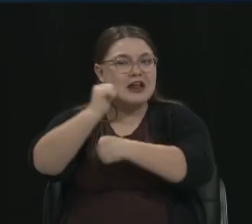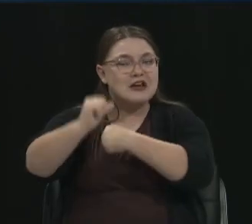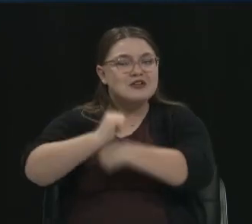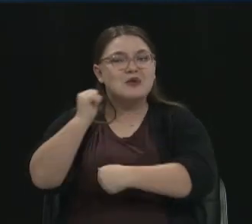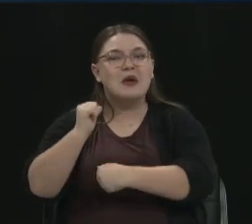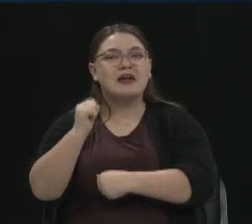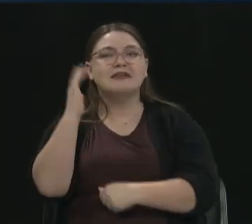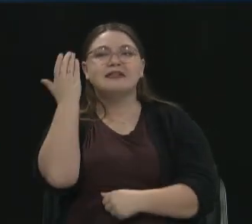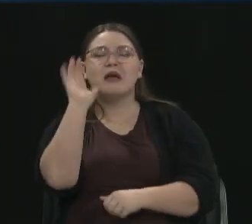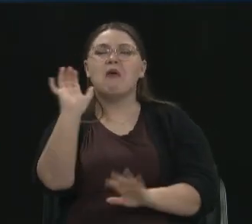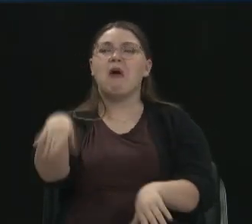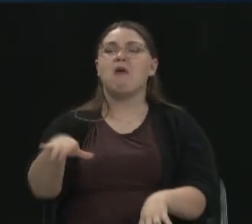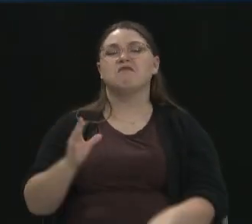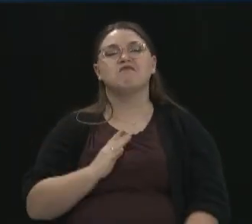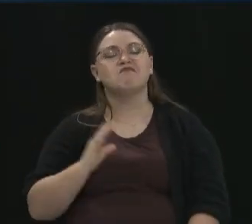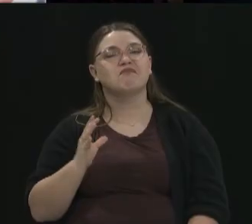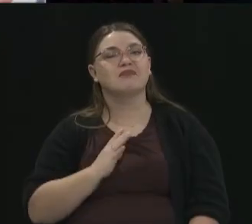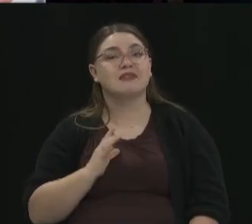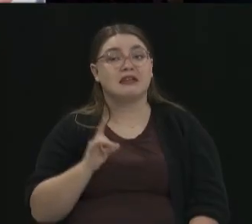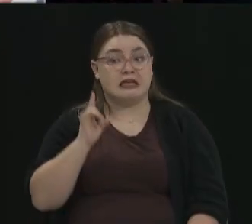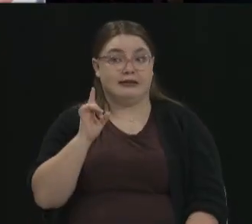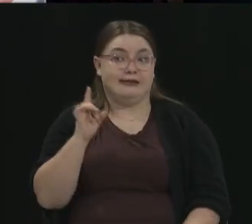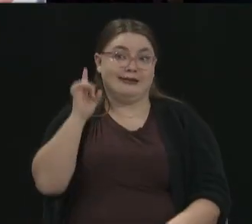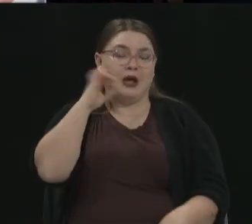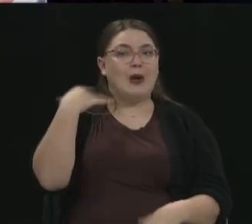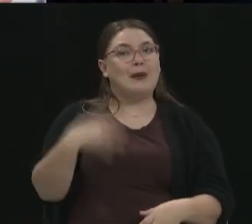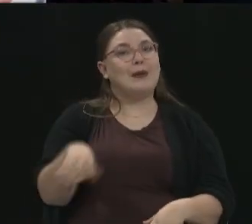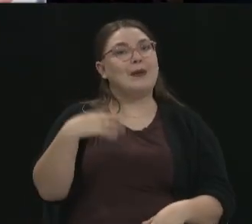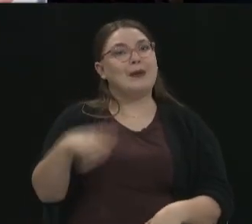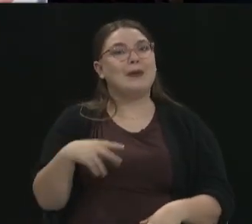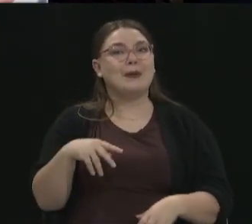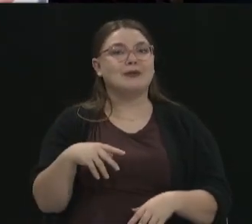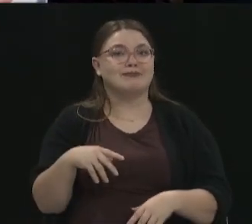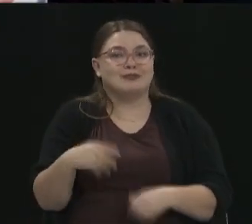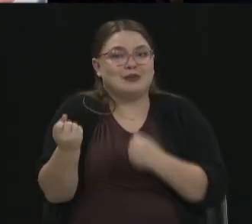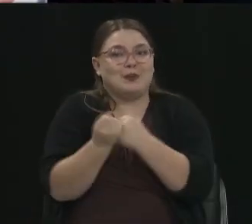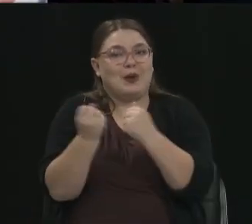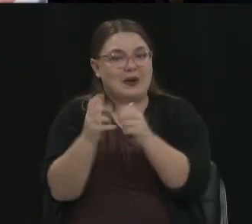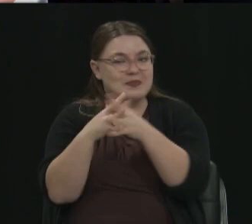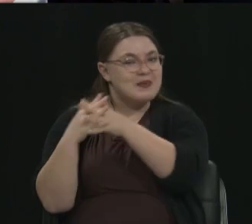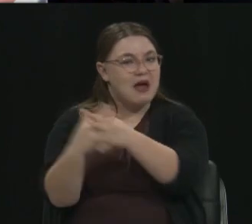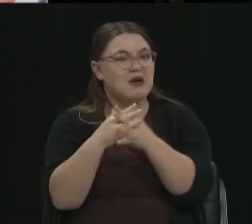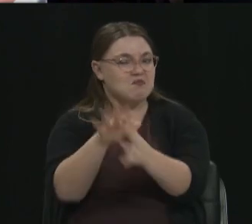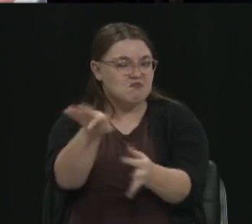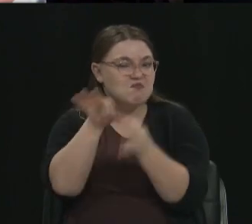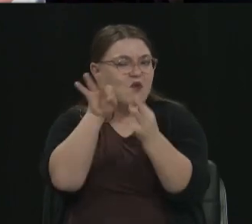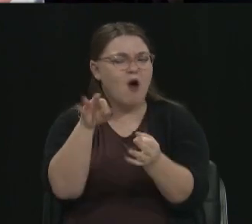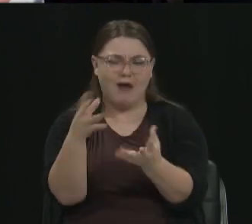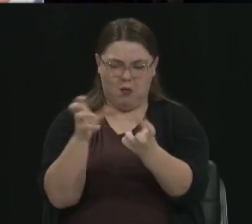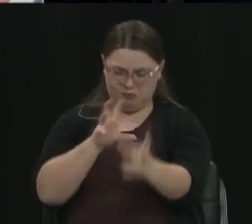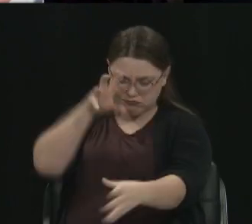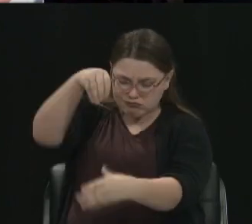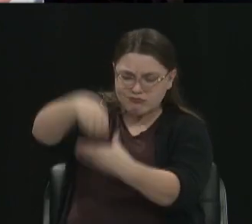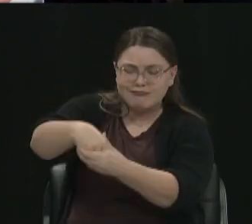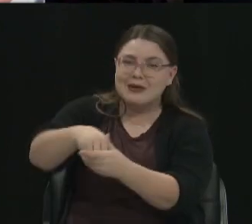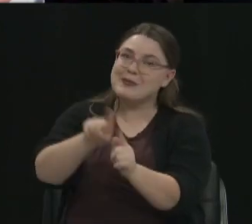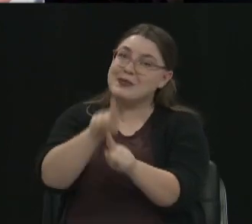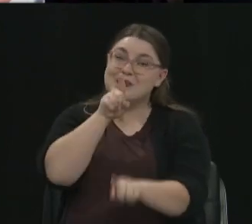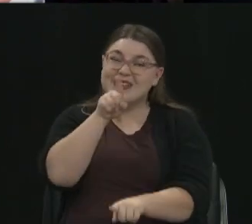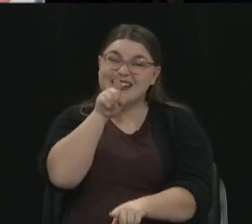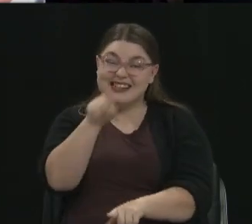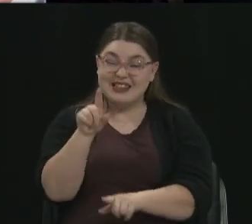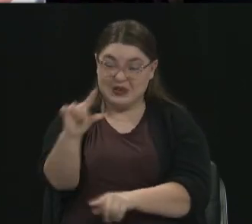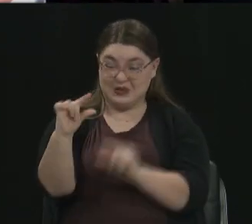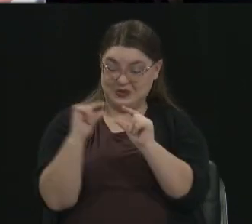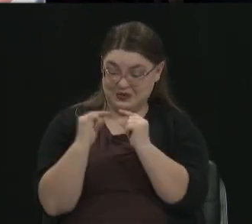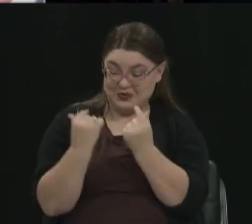and in some cases, maybe they even sound like, oh gosh, yeah, I want to be part of that, and yet the potential is for them